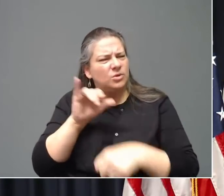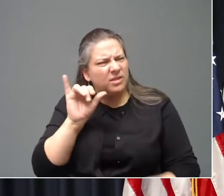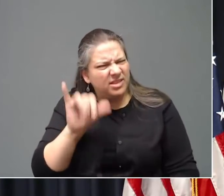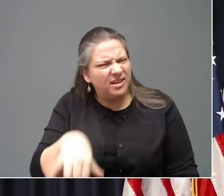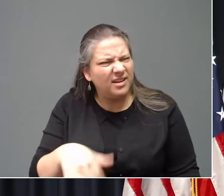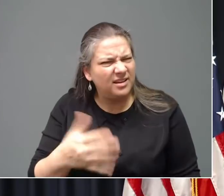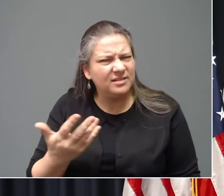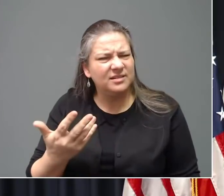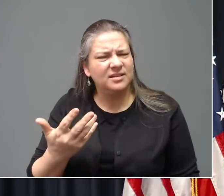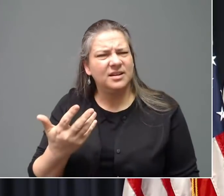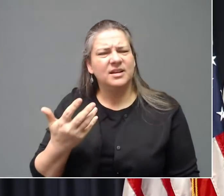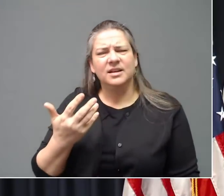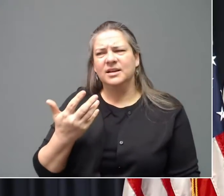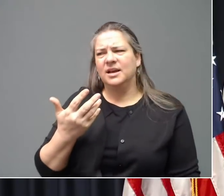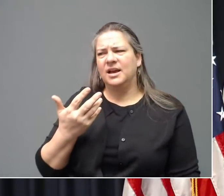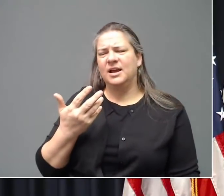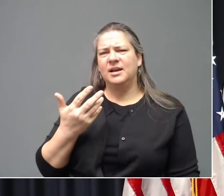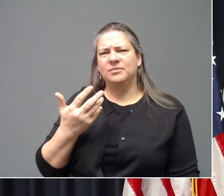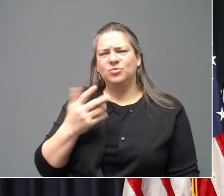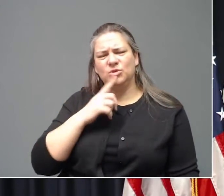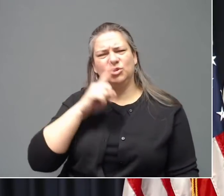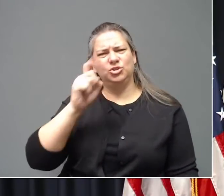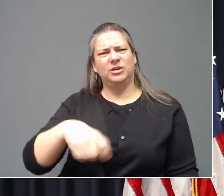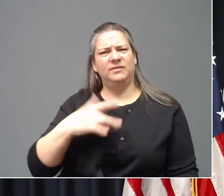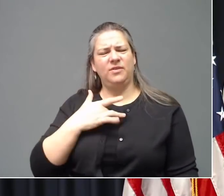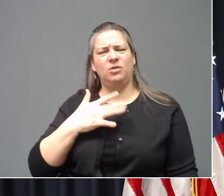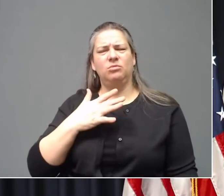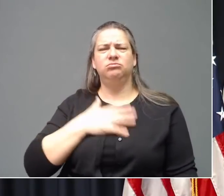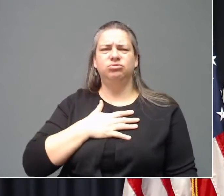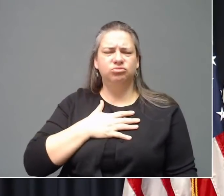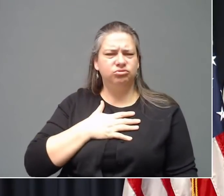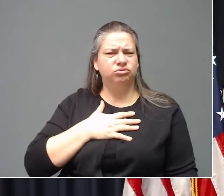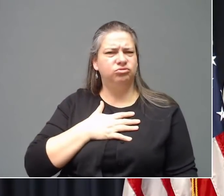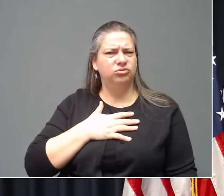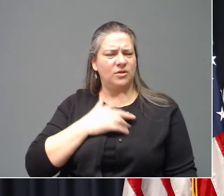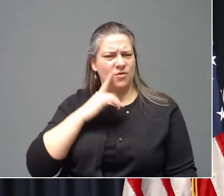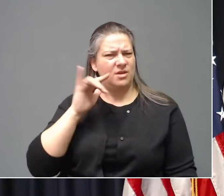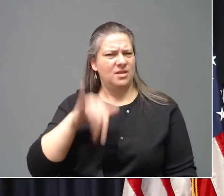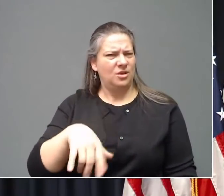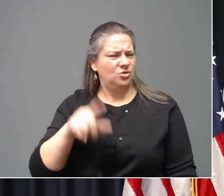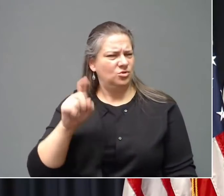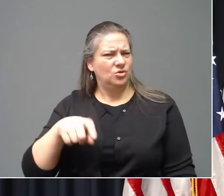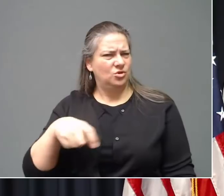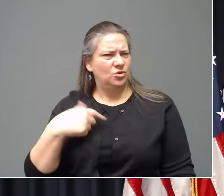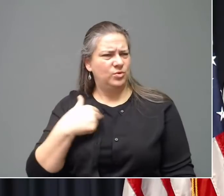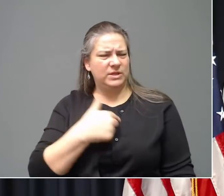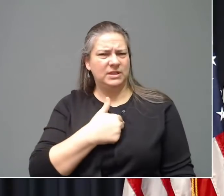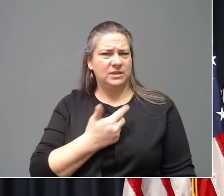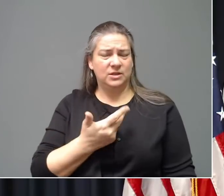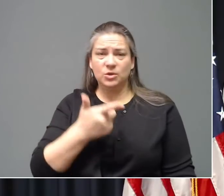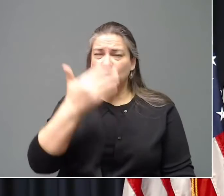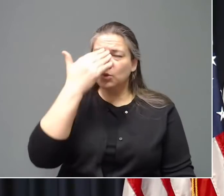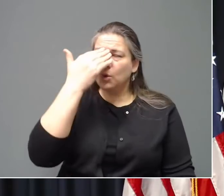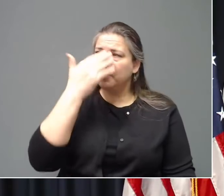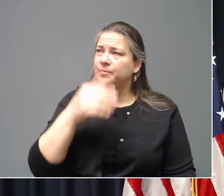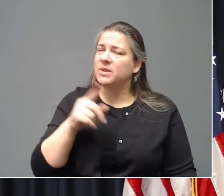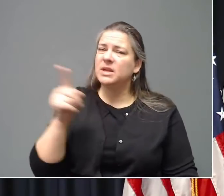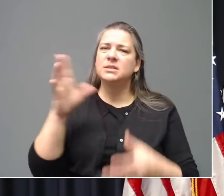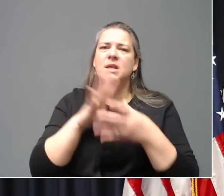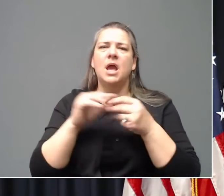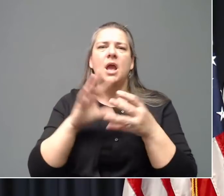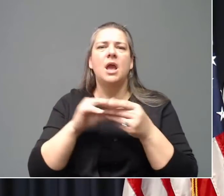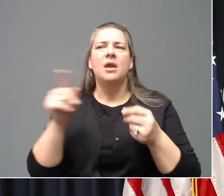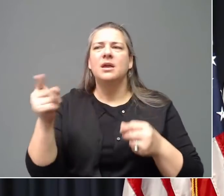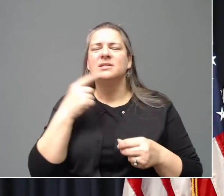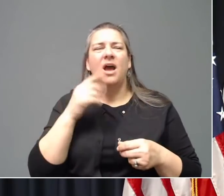this close to home. You know, one thing I've heard at times is, I just don't see people who